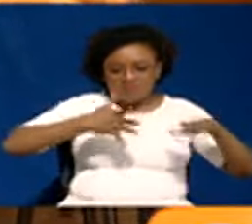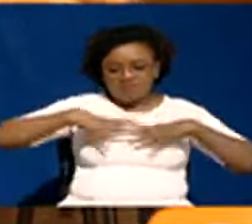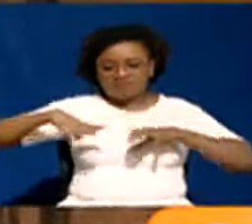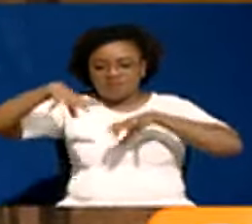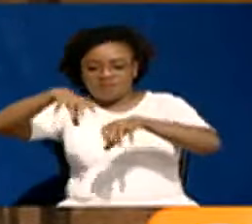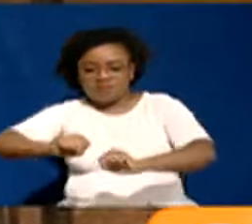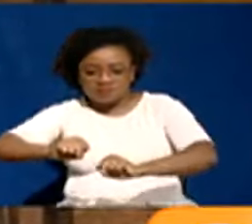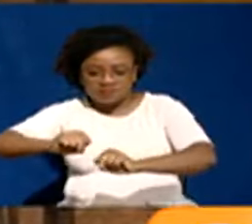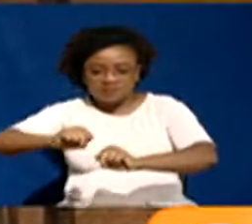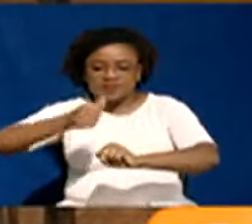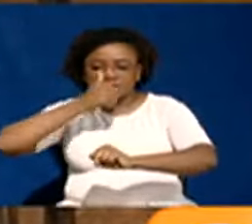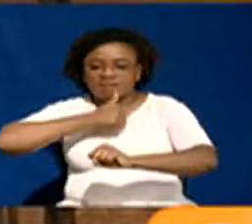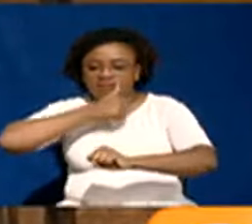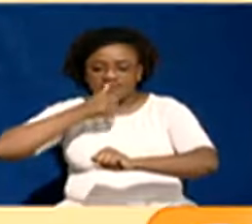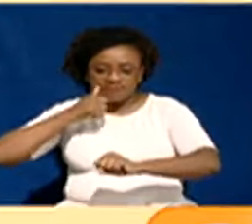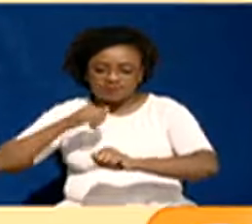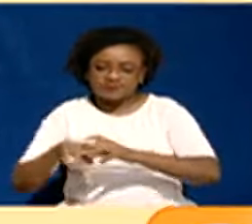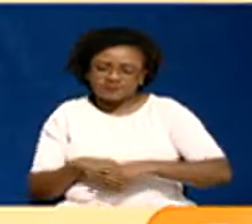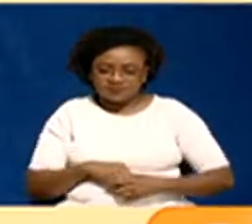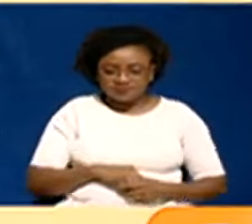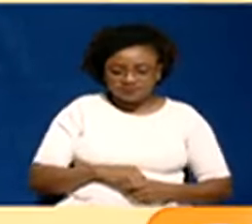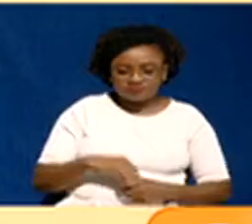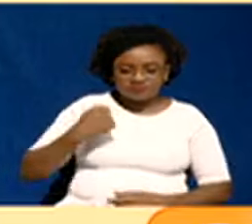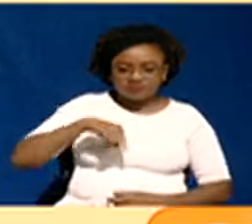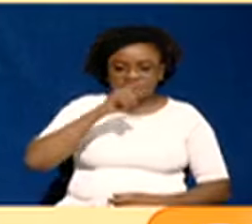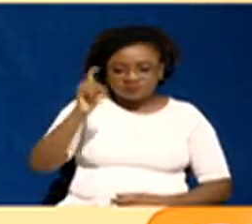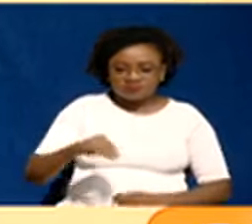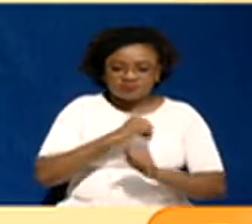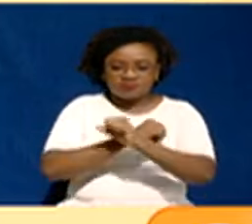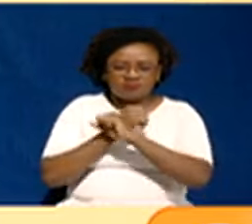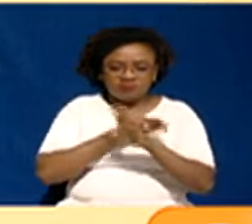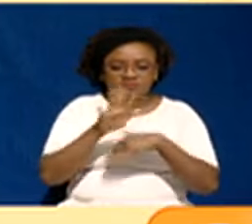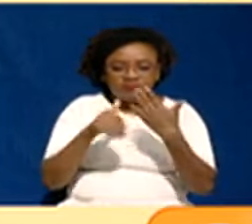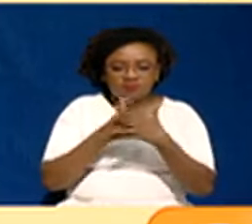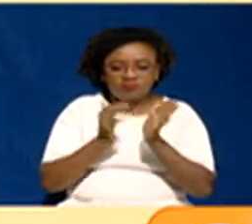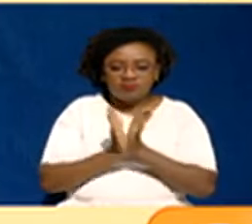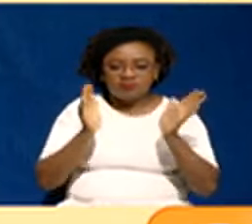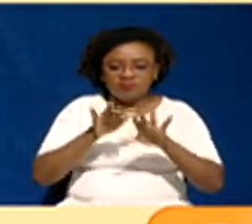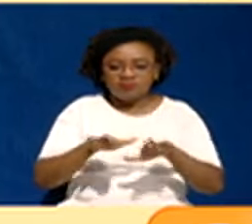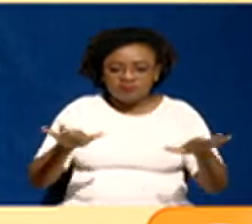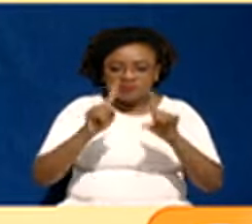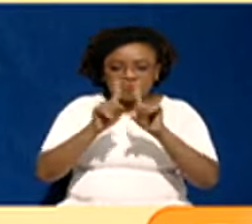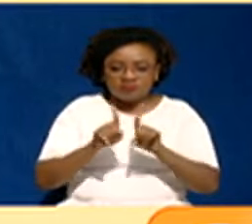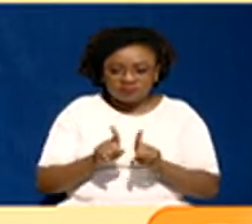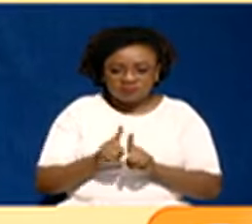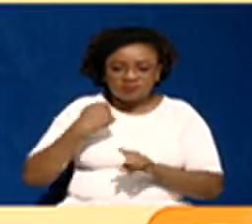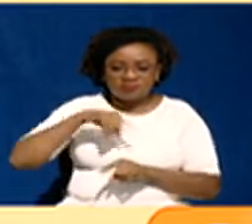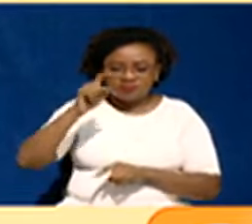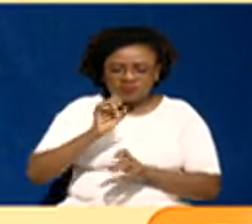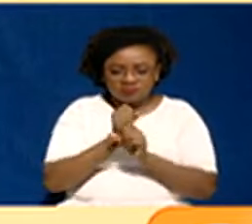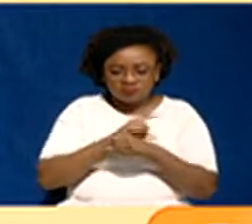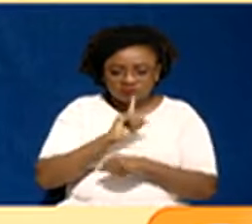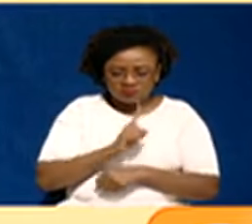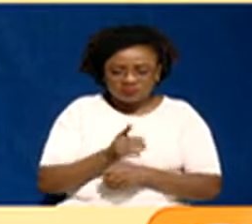been grabbed by private developers. We must protect all public land, and of course ensure that the